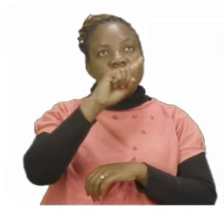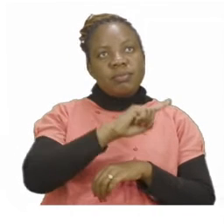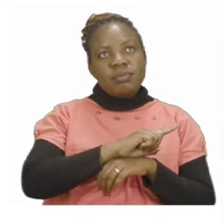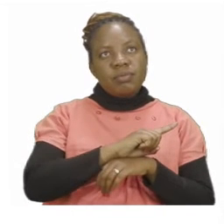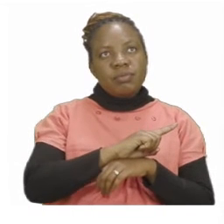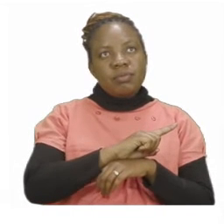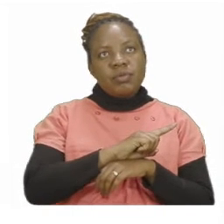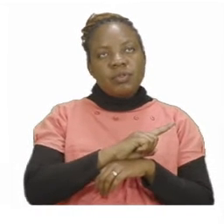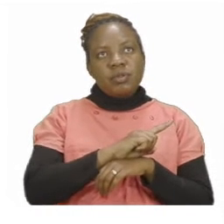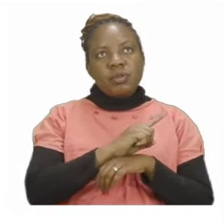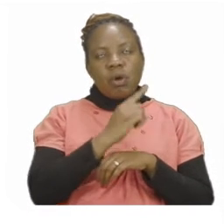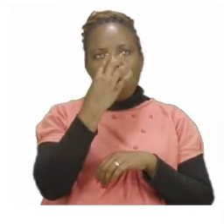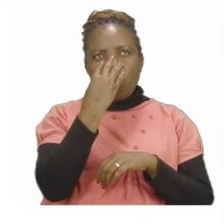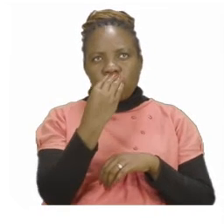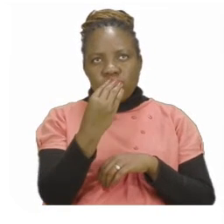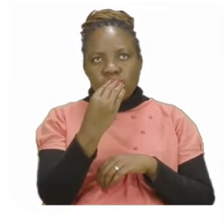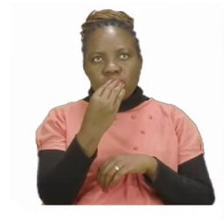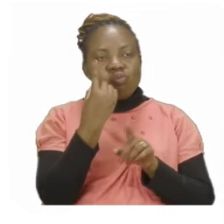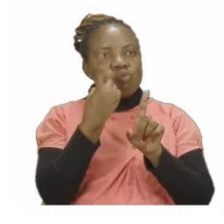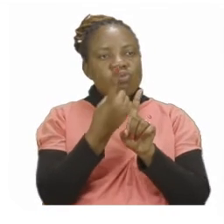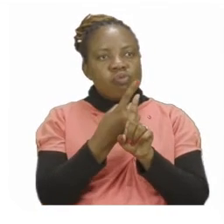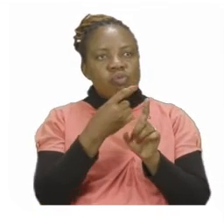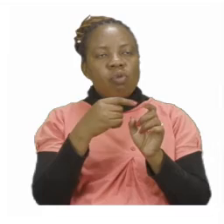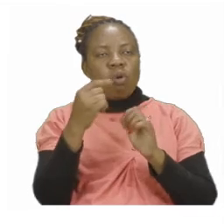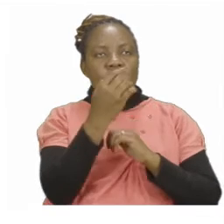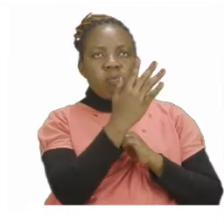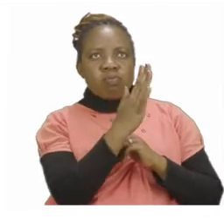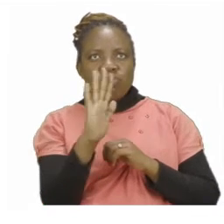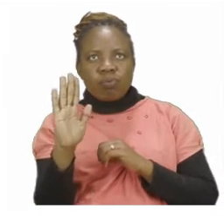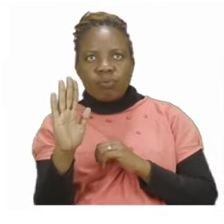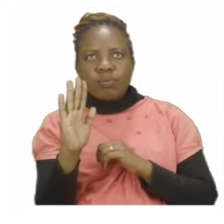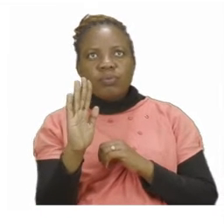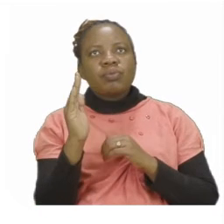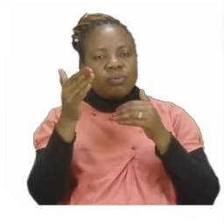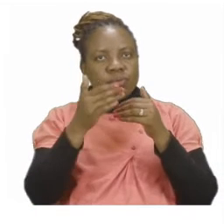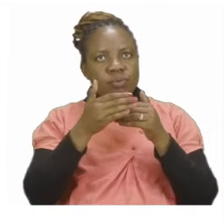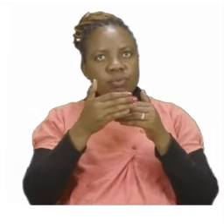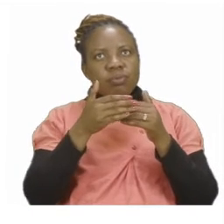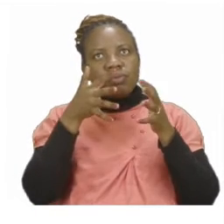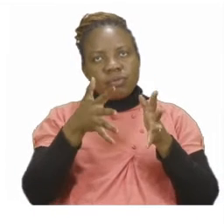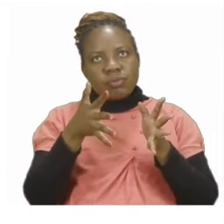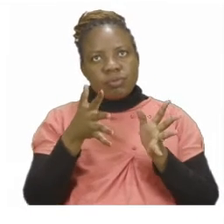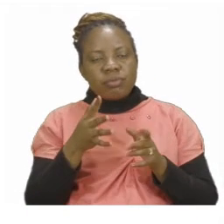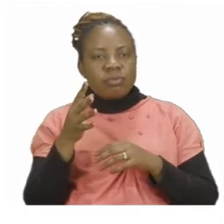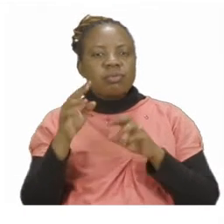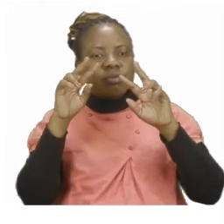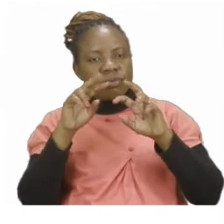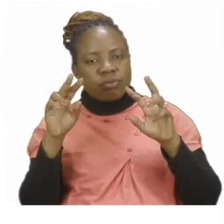a wolf came out of the forest to a nearby village in search of